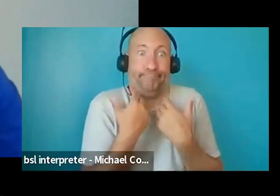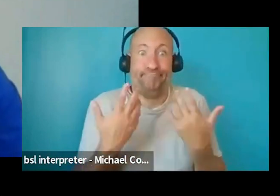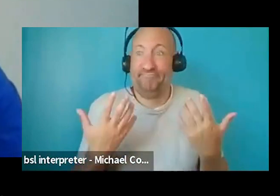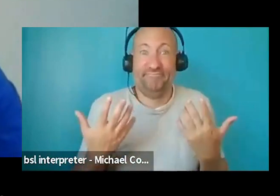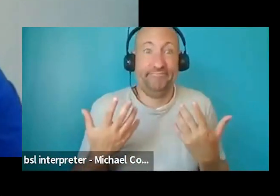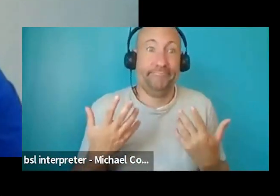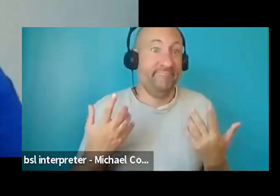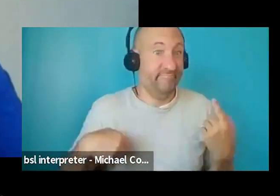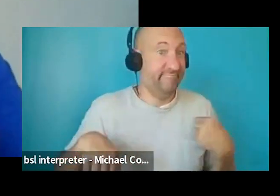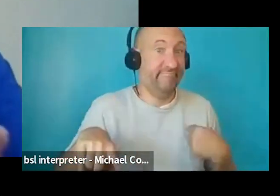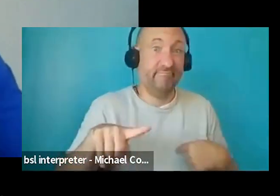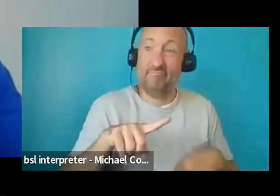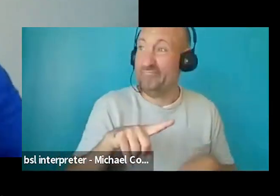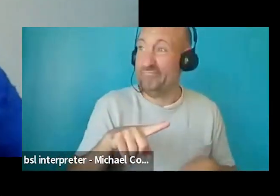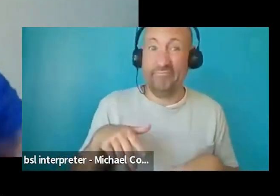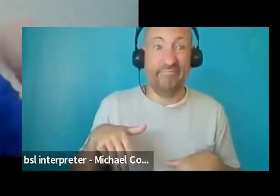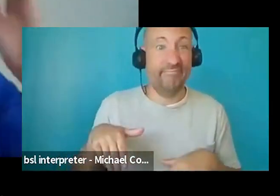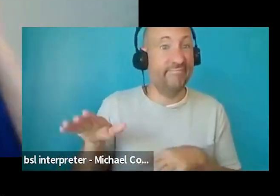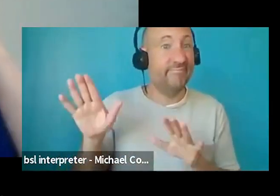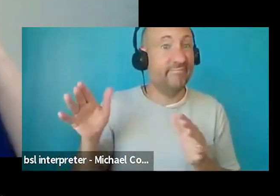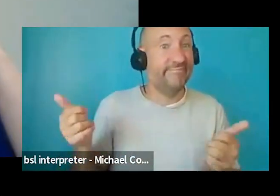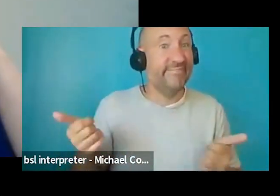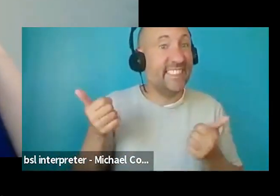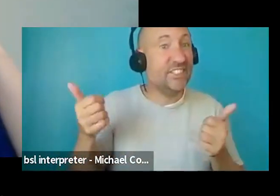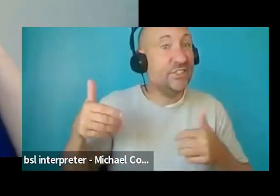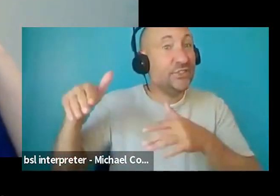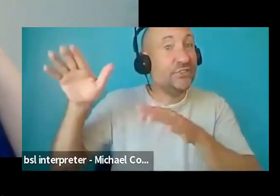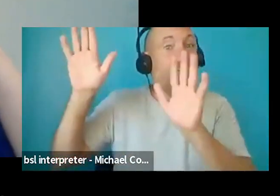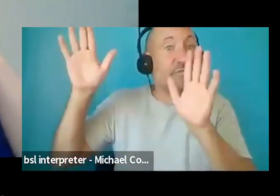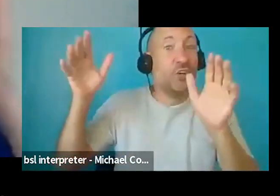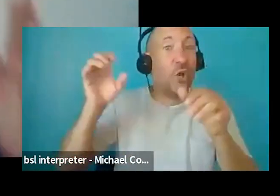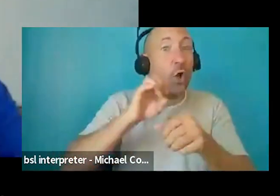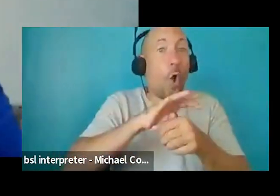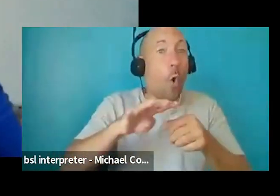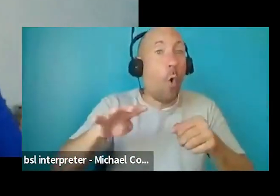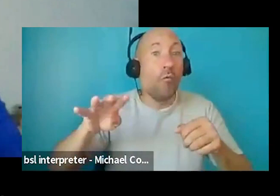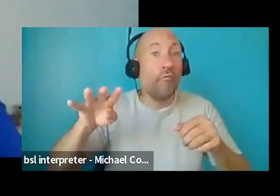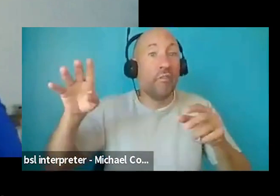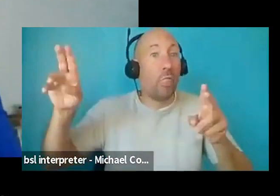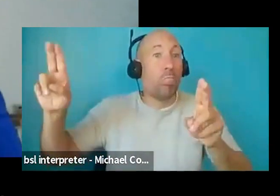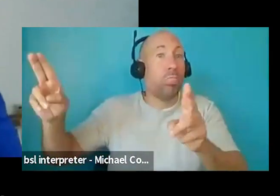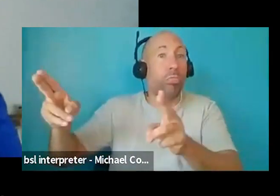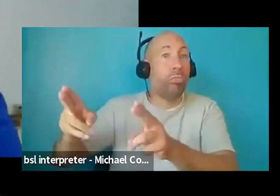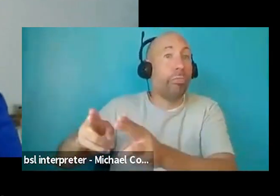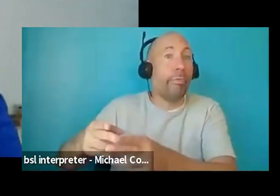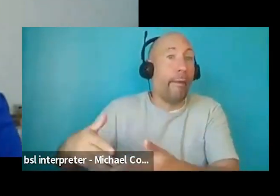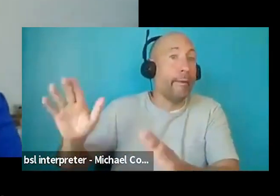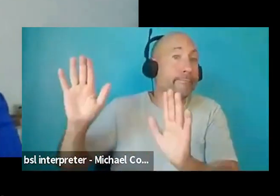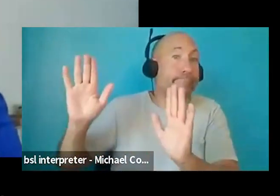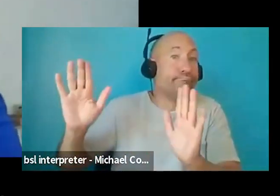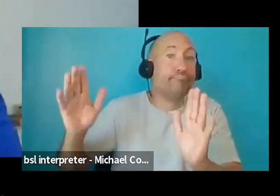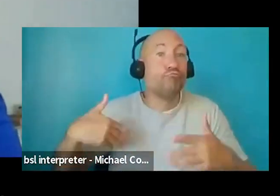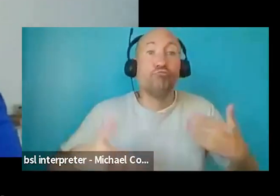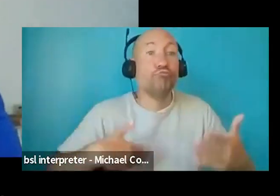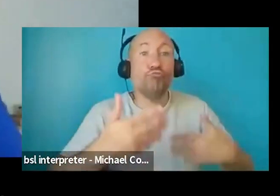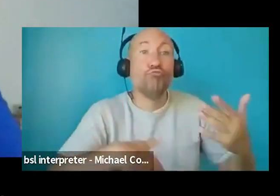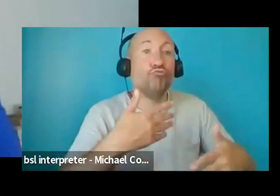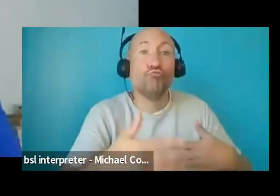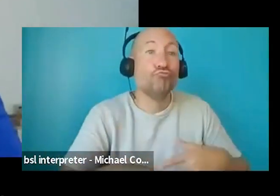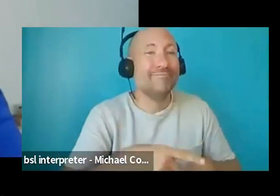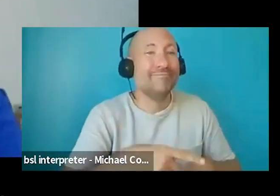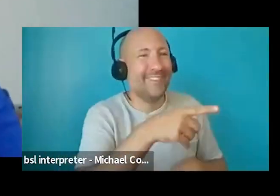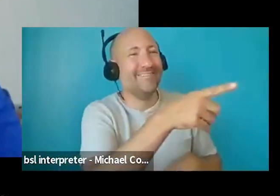COVID is kind of over in Italy. But I think you replied very well,